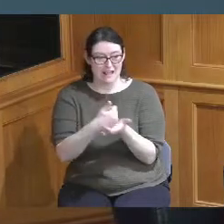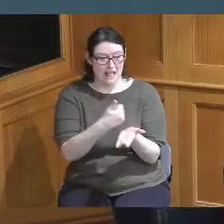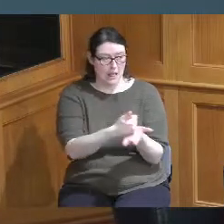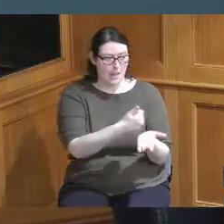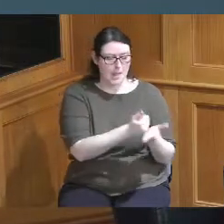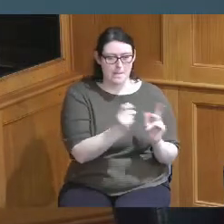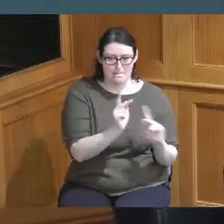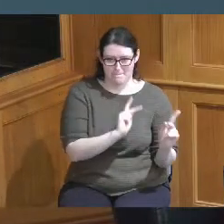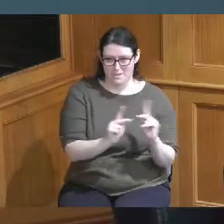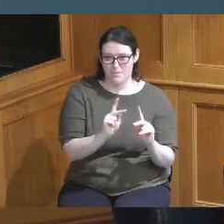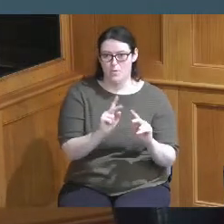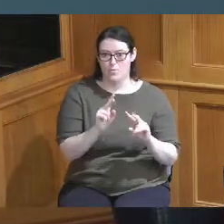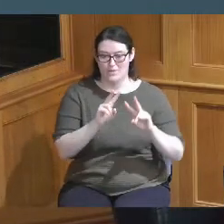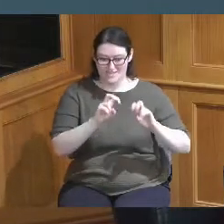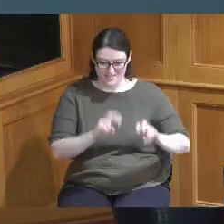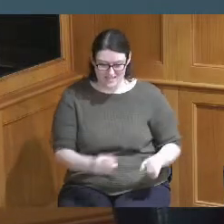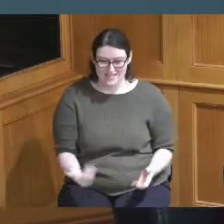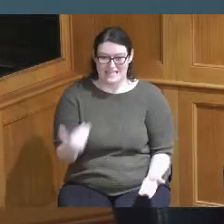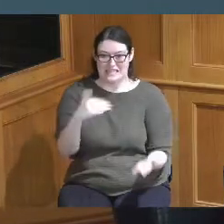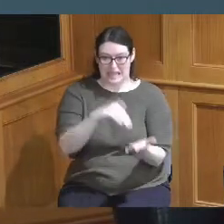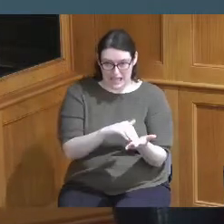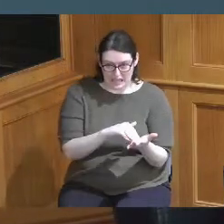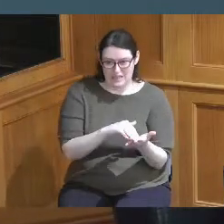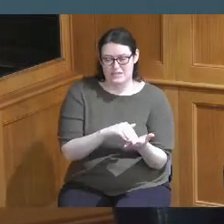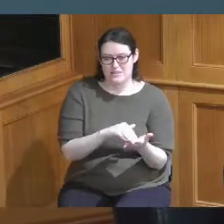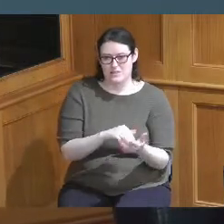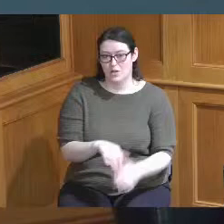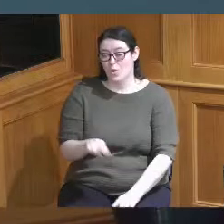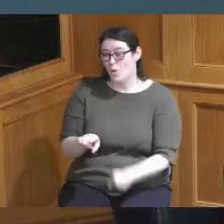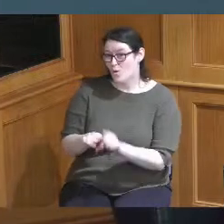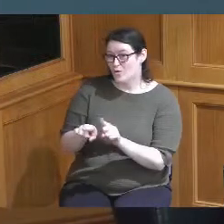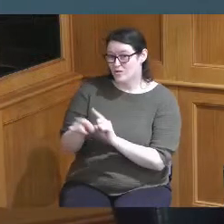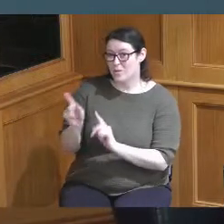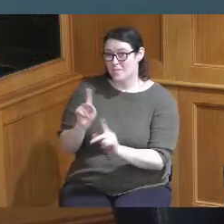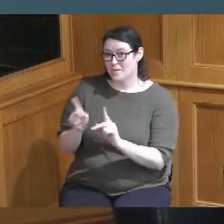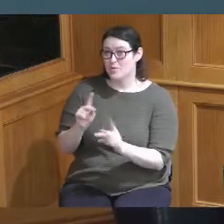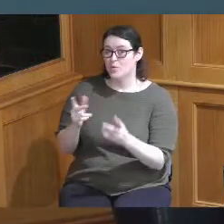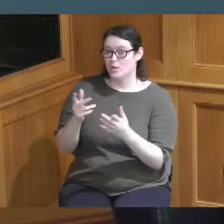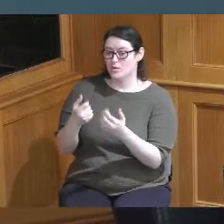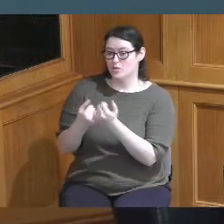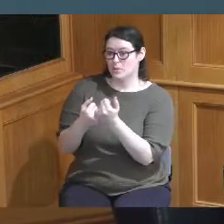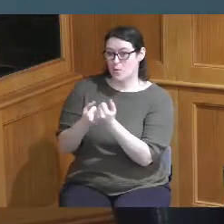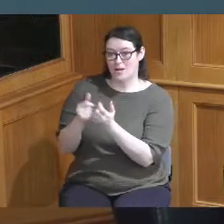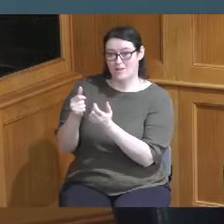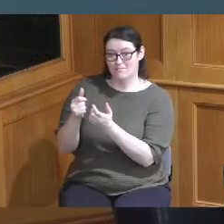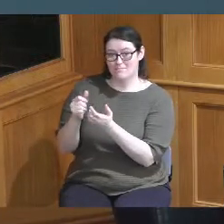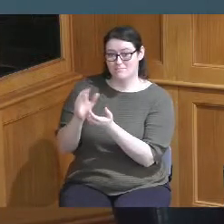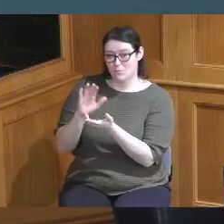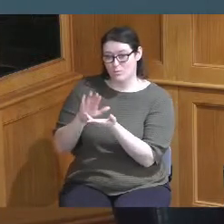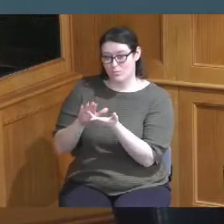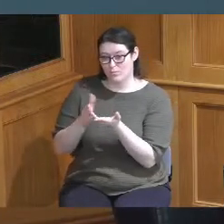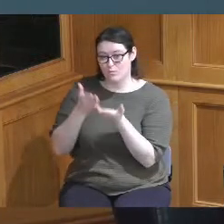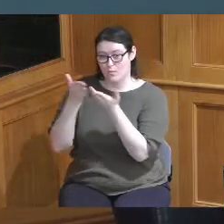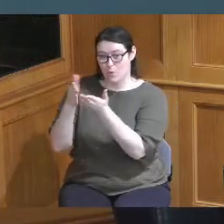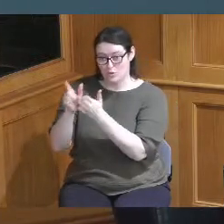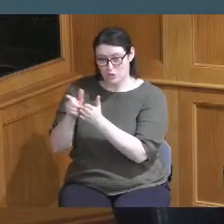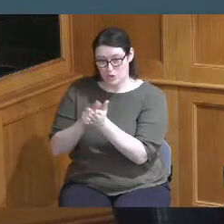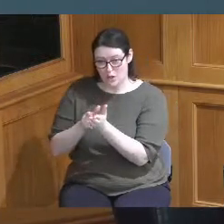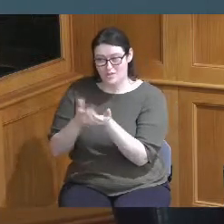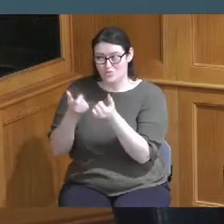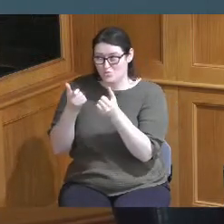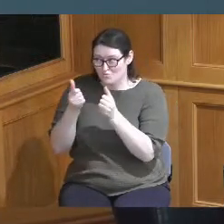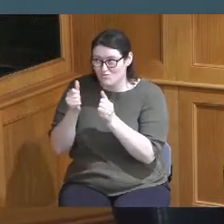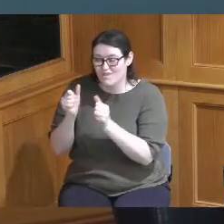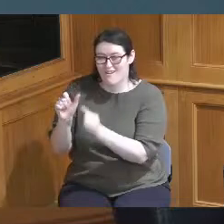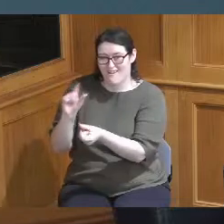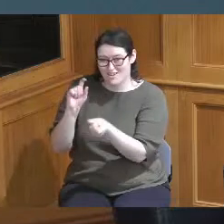residents with reassessments. There are also lobbyists, as was said earlier, in Columbus, working to try to change the